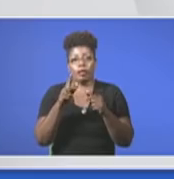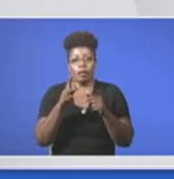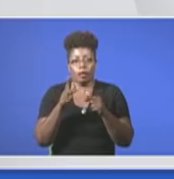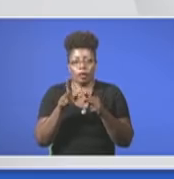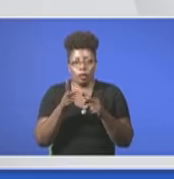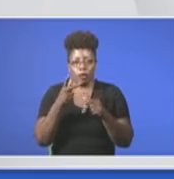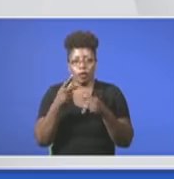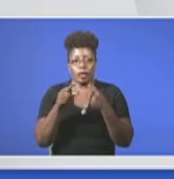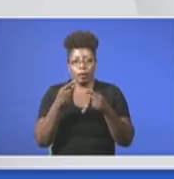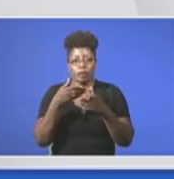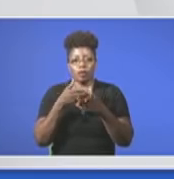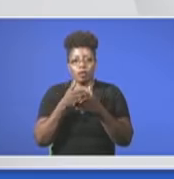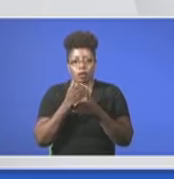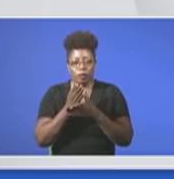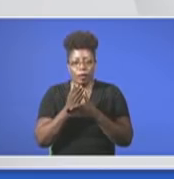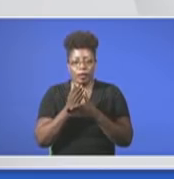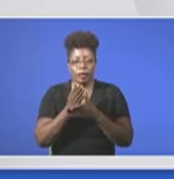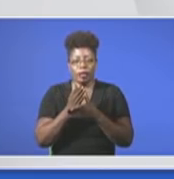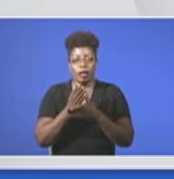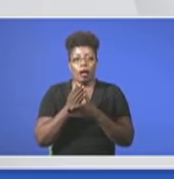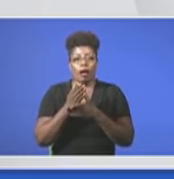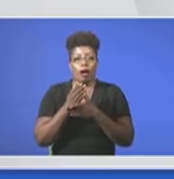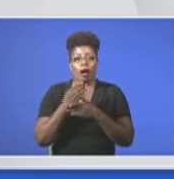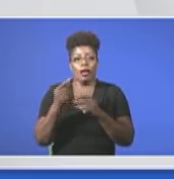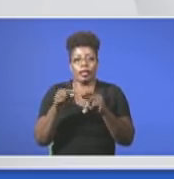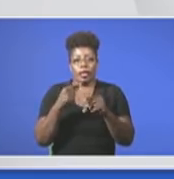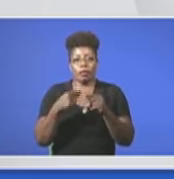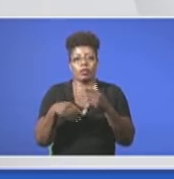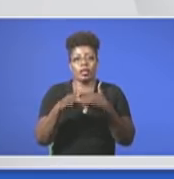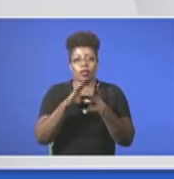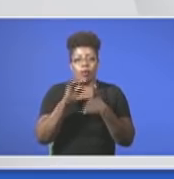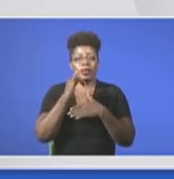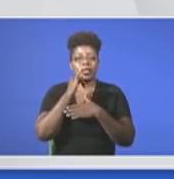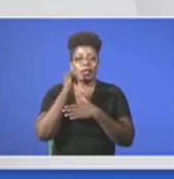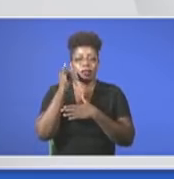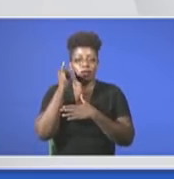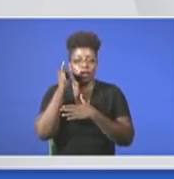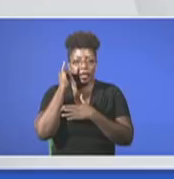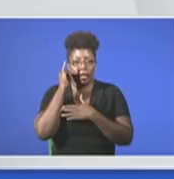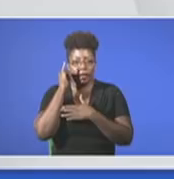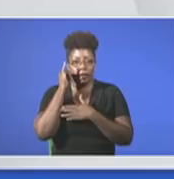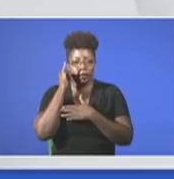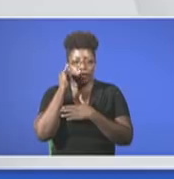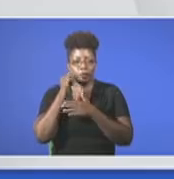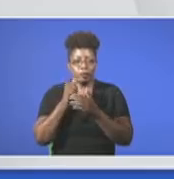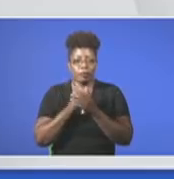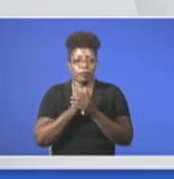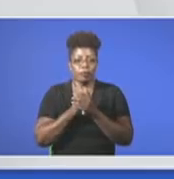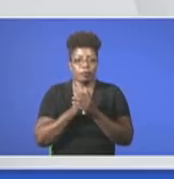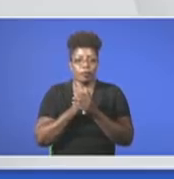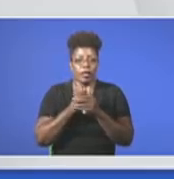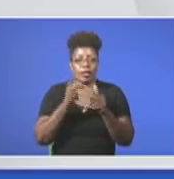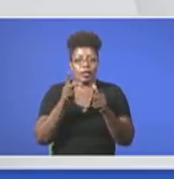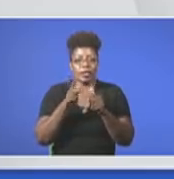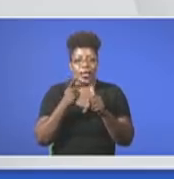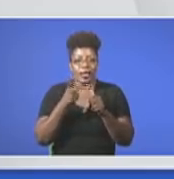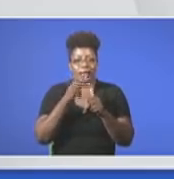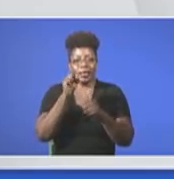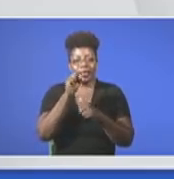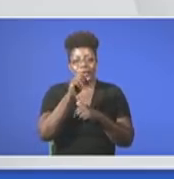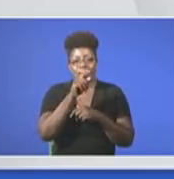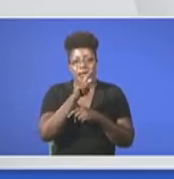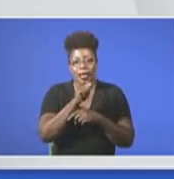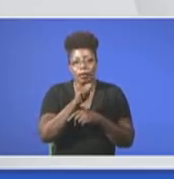That doubles match got interrupted from yesterday from the earthquake during the second set, when we was